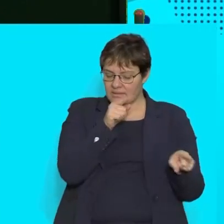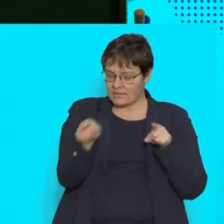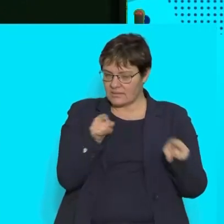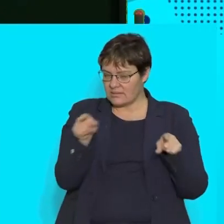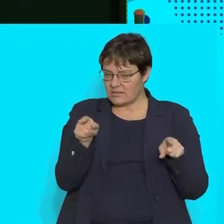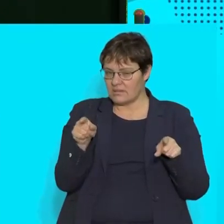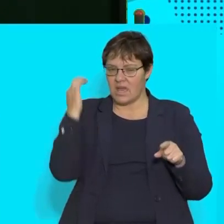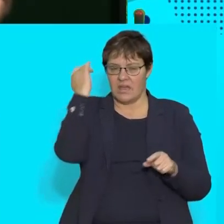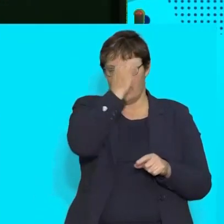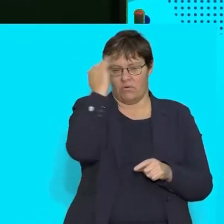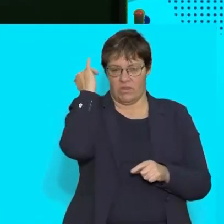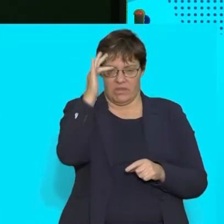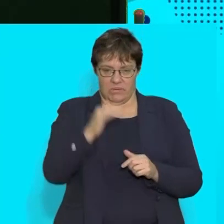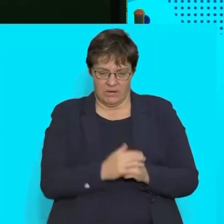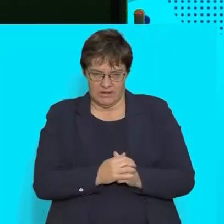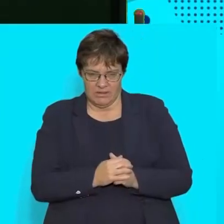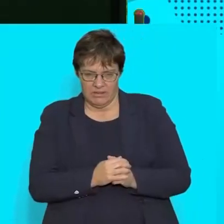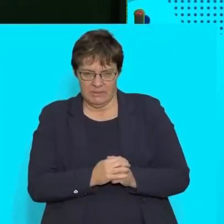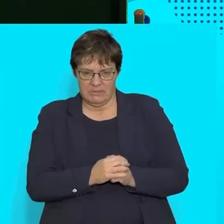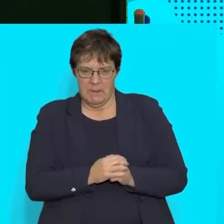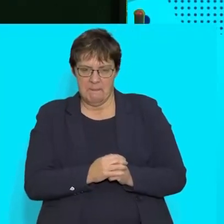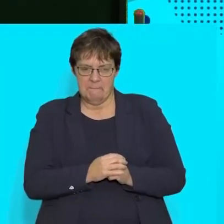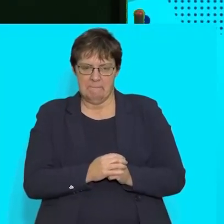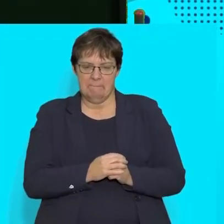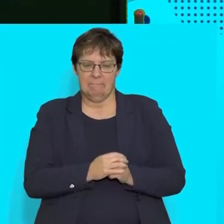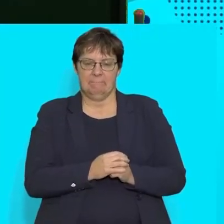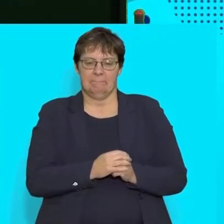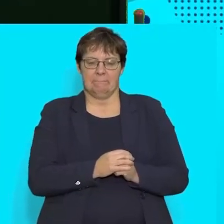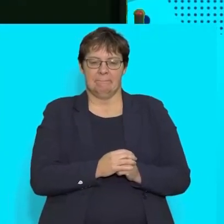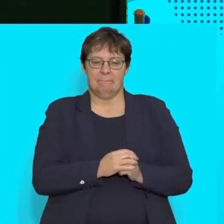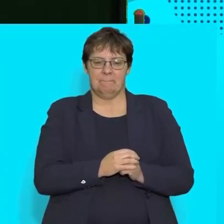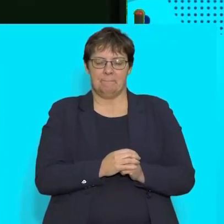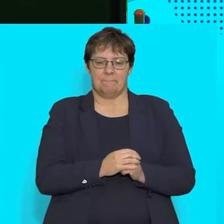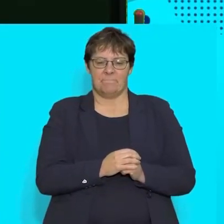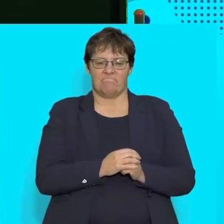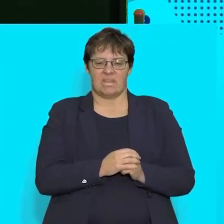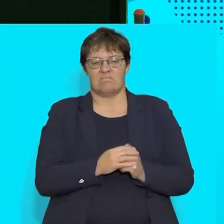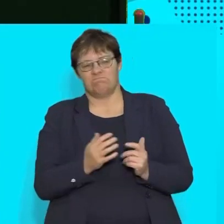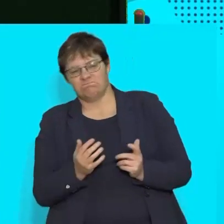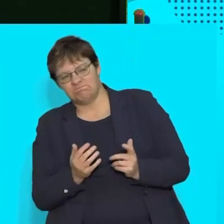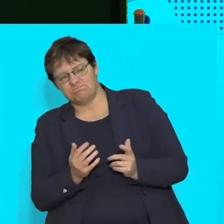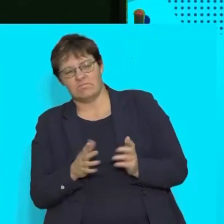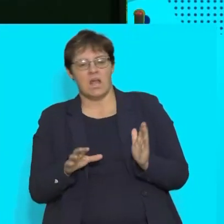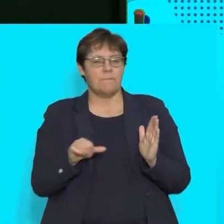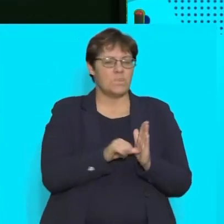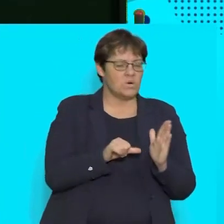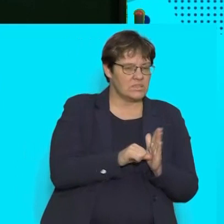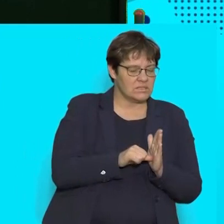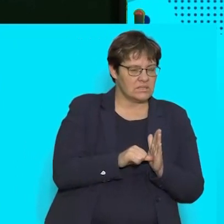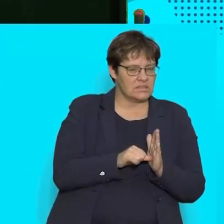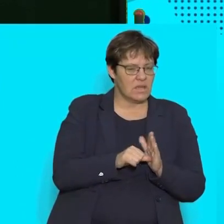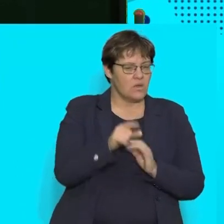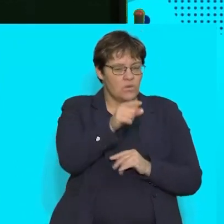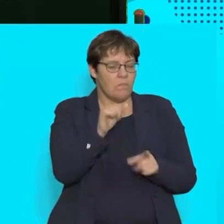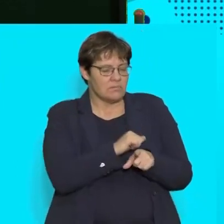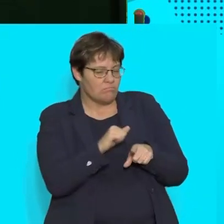to differentiate the theories that Lamarck had put forward and Darwin had put forward. So it's an important question that